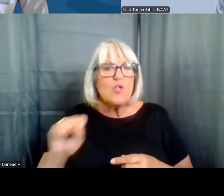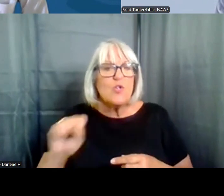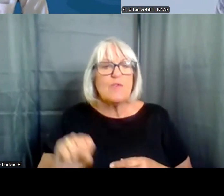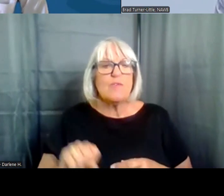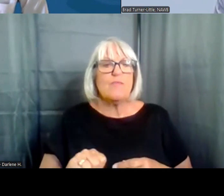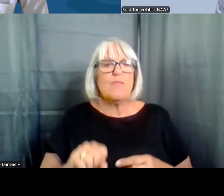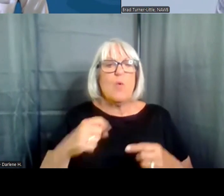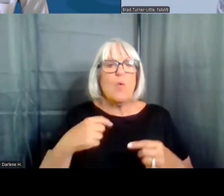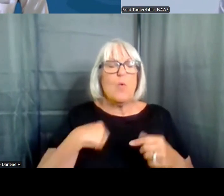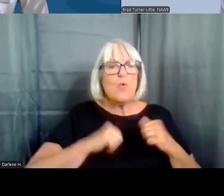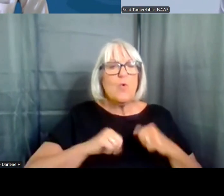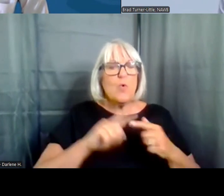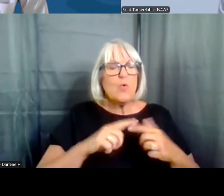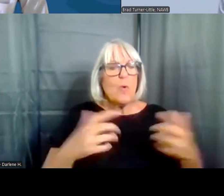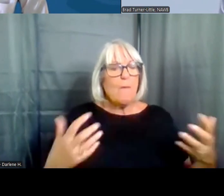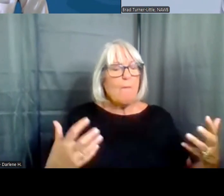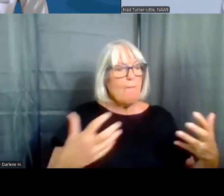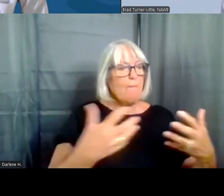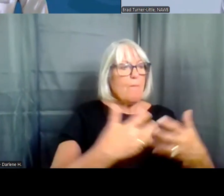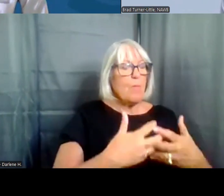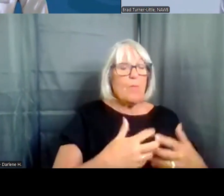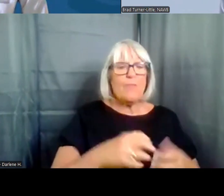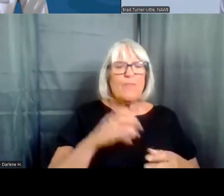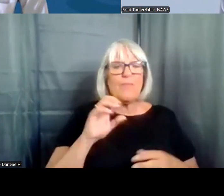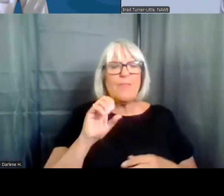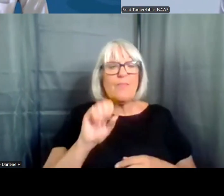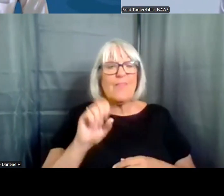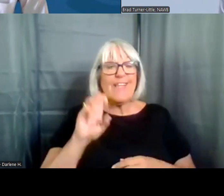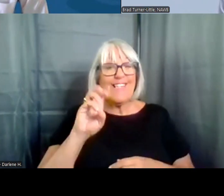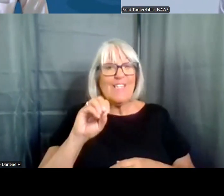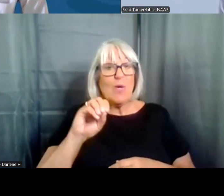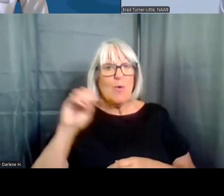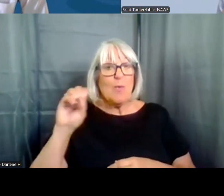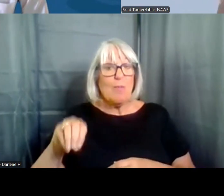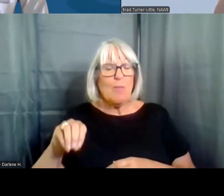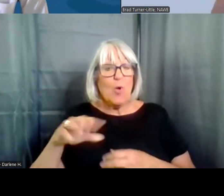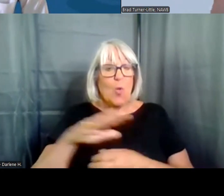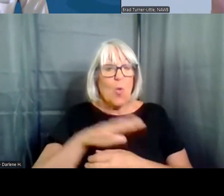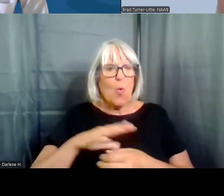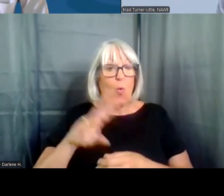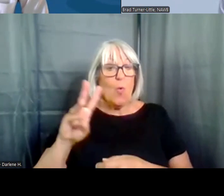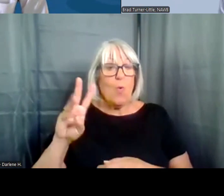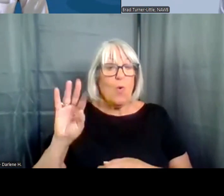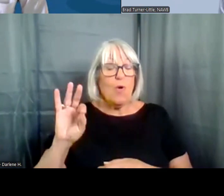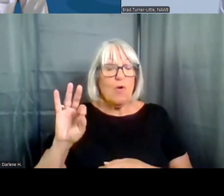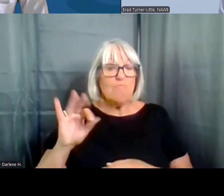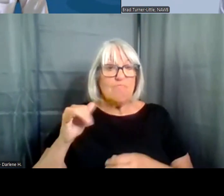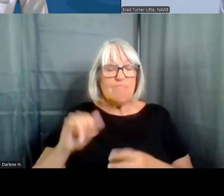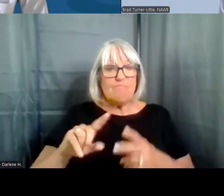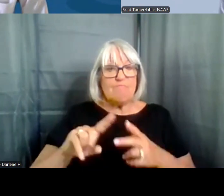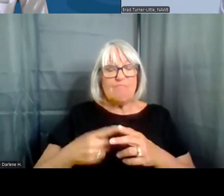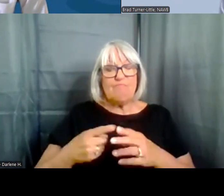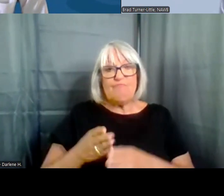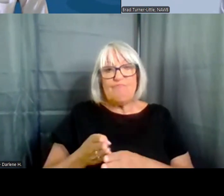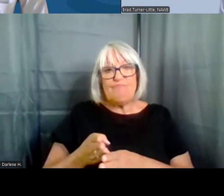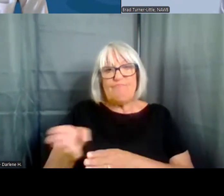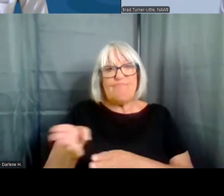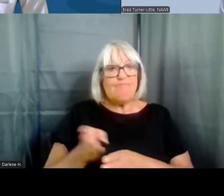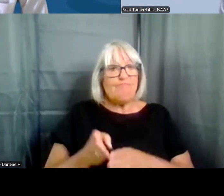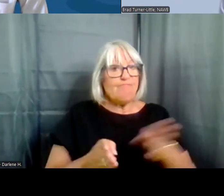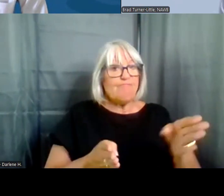is that about 60% of the local workforce boards across the country now have spun off and are operating as nonprofit